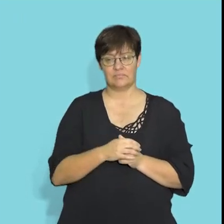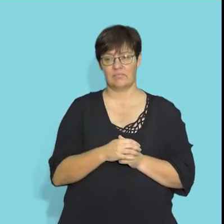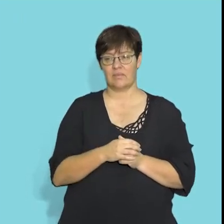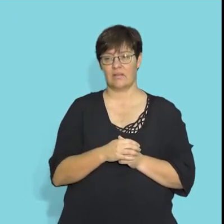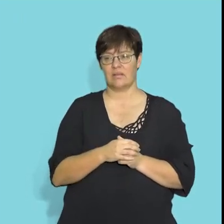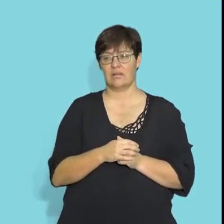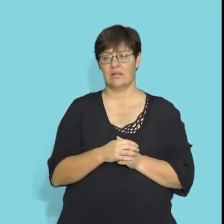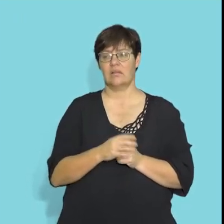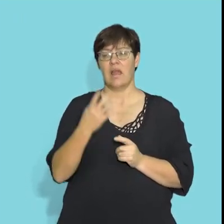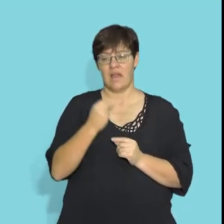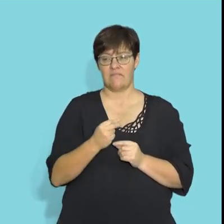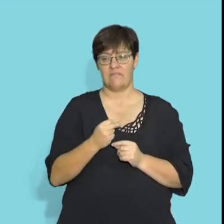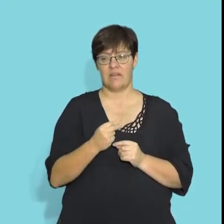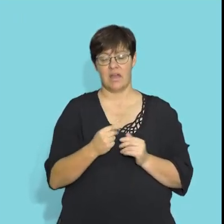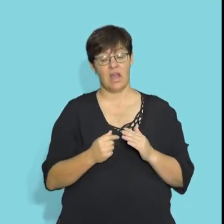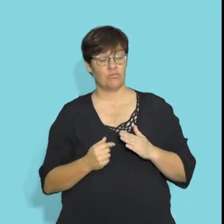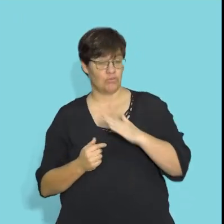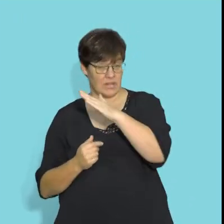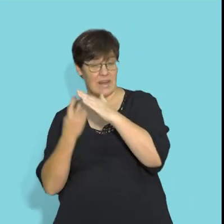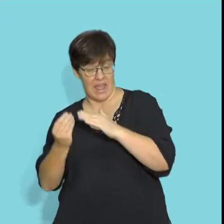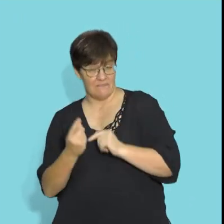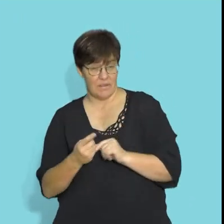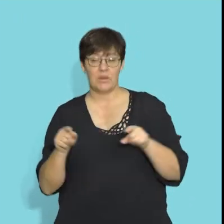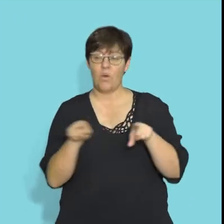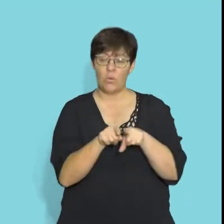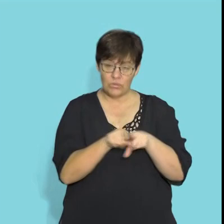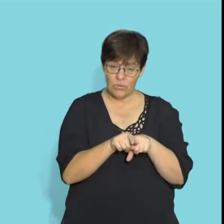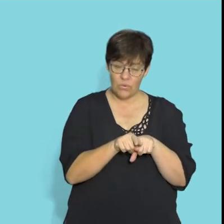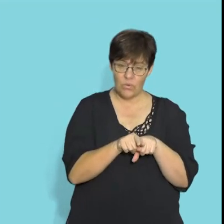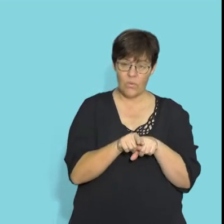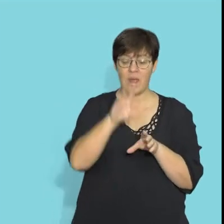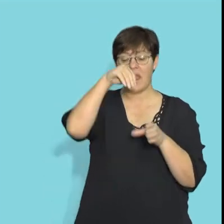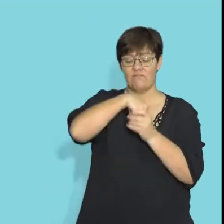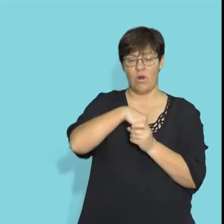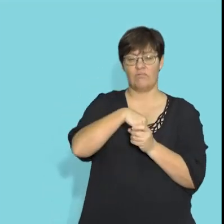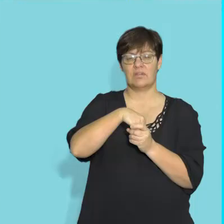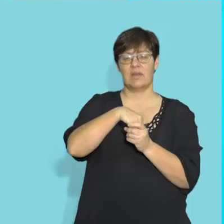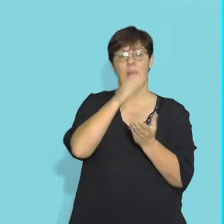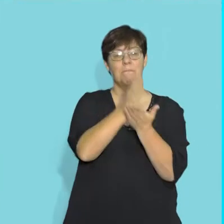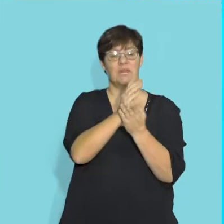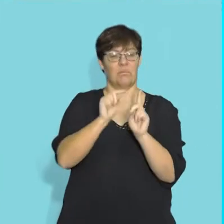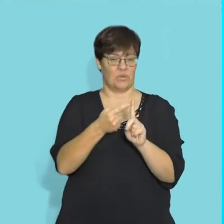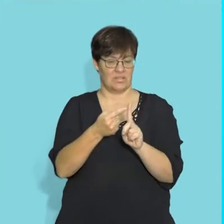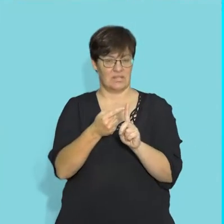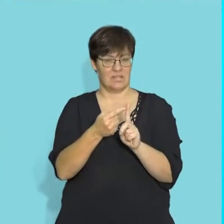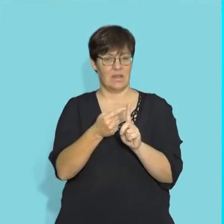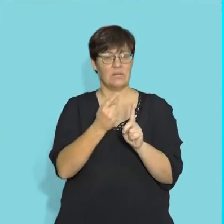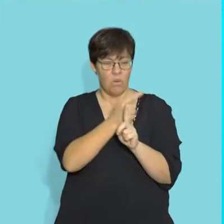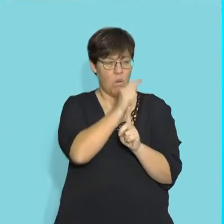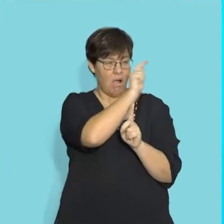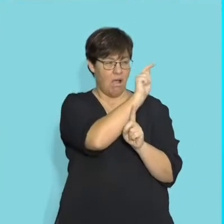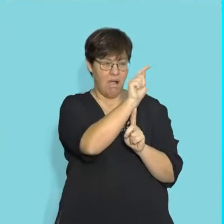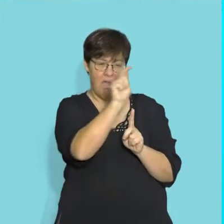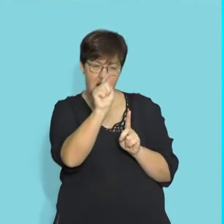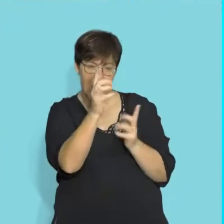this point has got the gradient, but also what we're going to be doing is we're going to be including the midpoints. More and more the questions are going